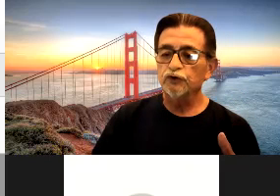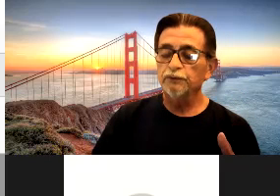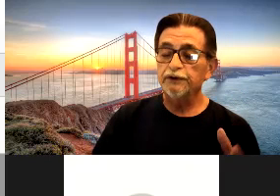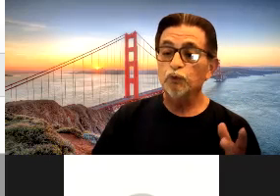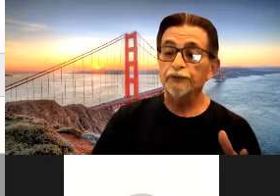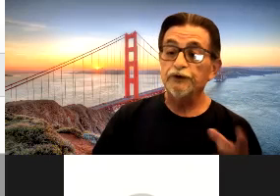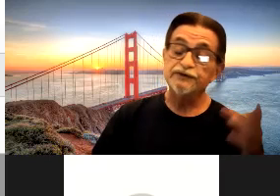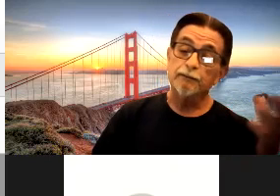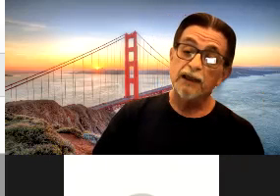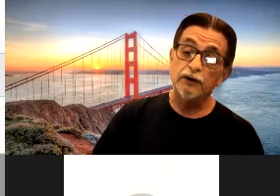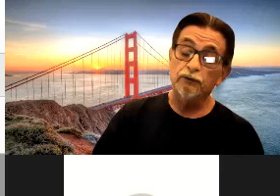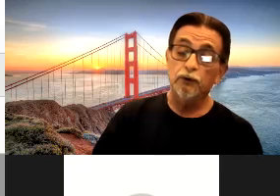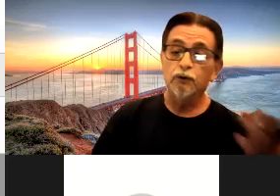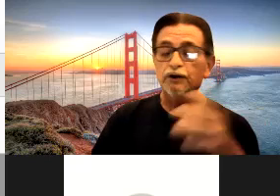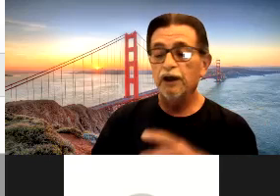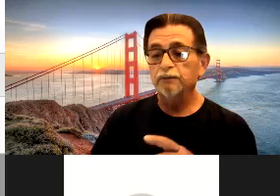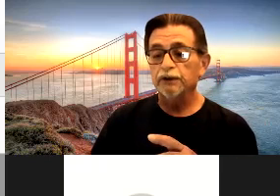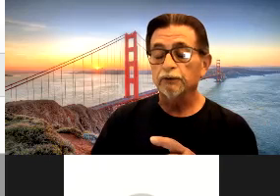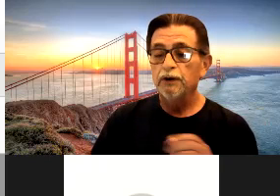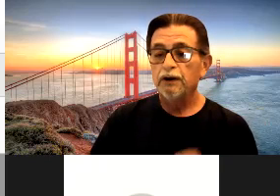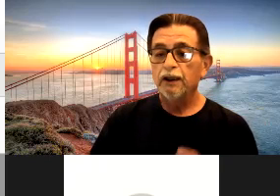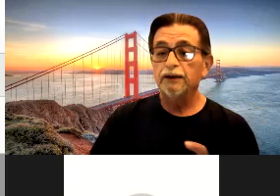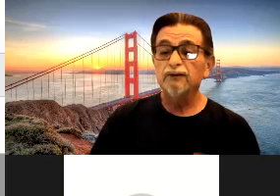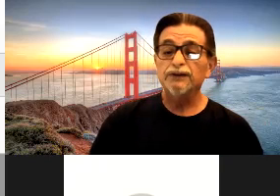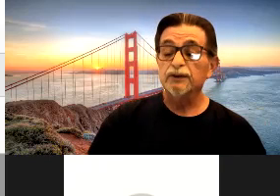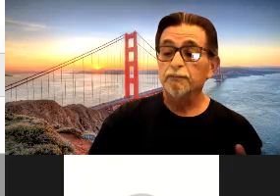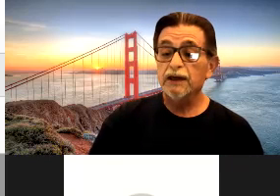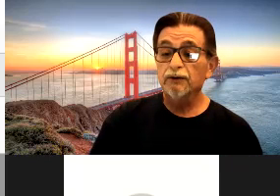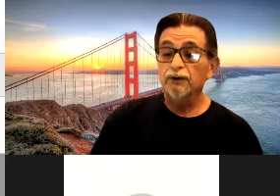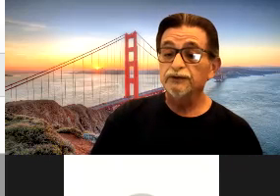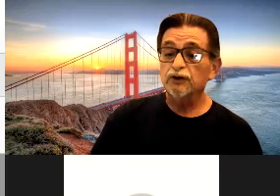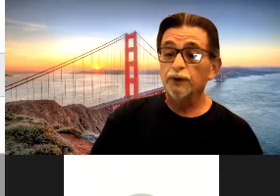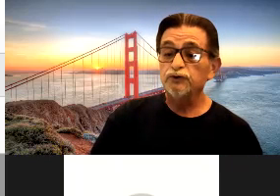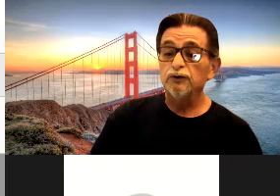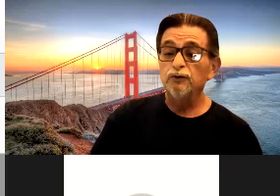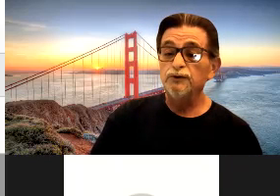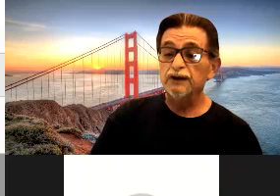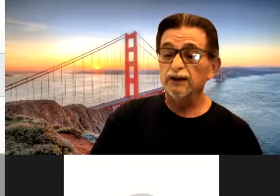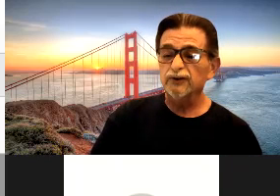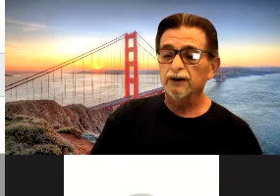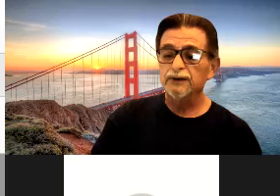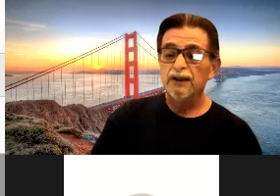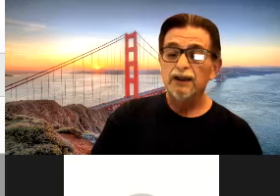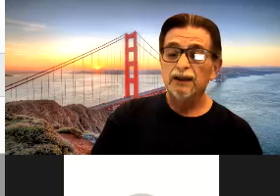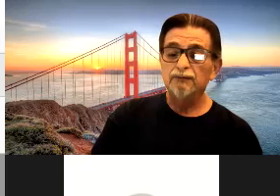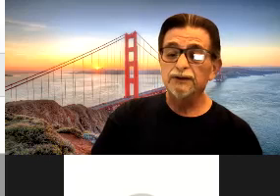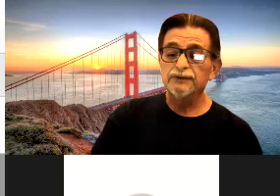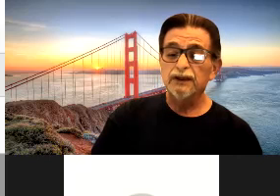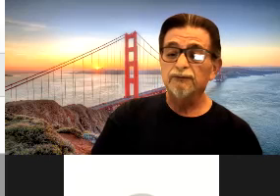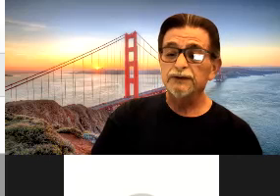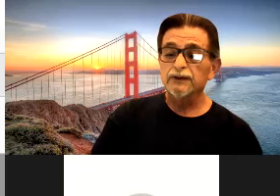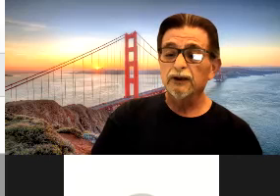also determine whether it's a metal or a non-metal. And if it's a metal, it's going to lose electrons.